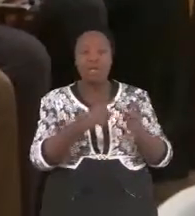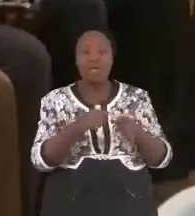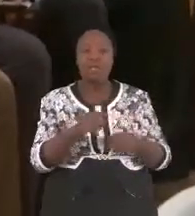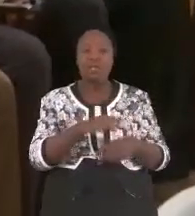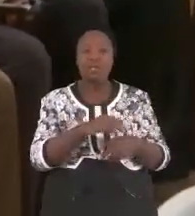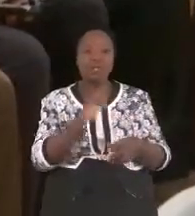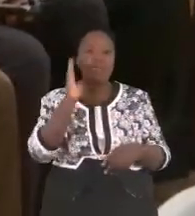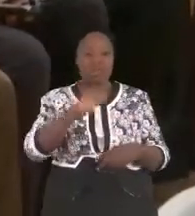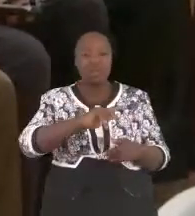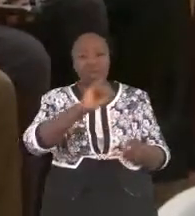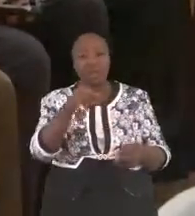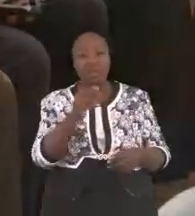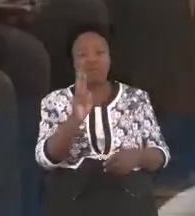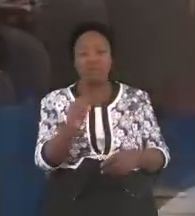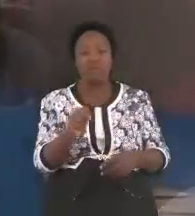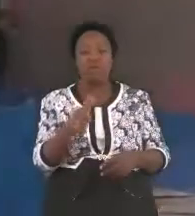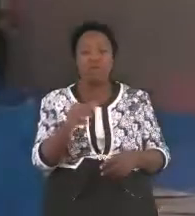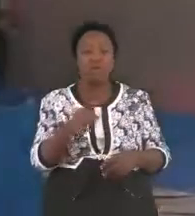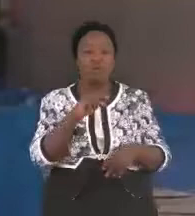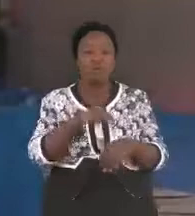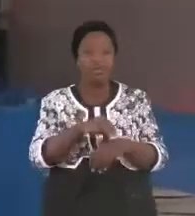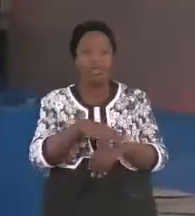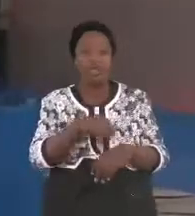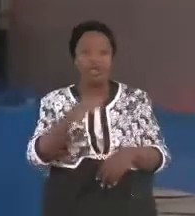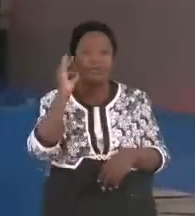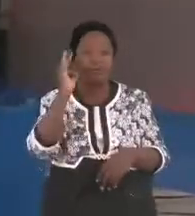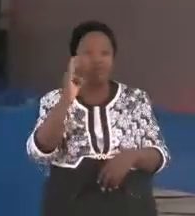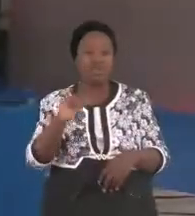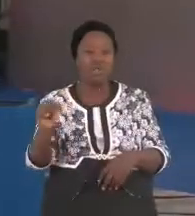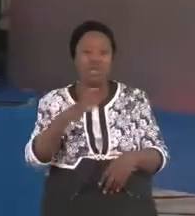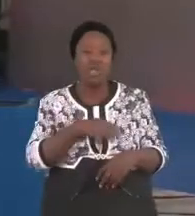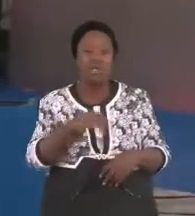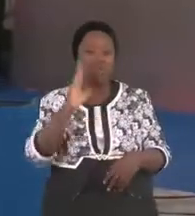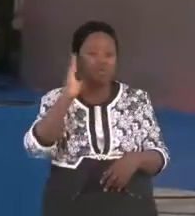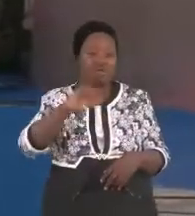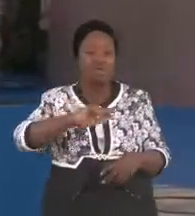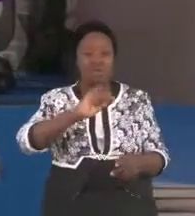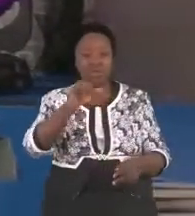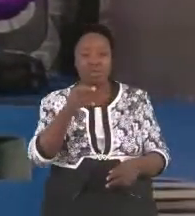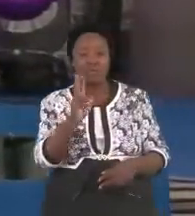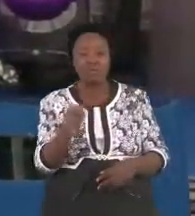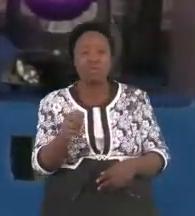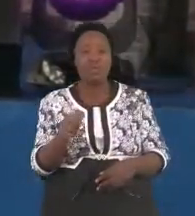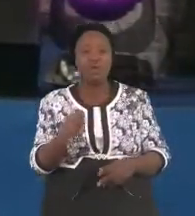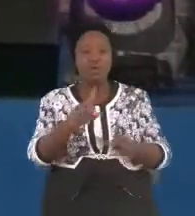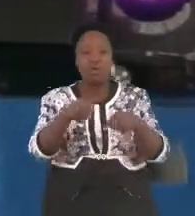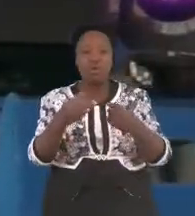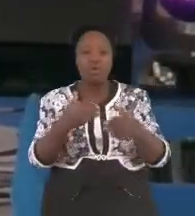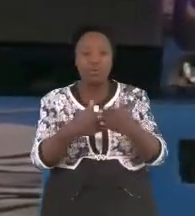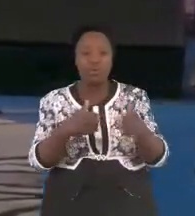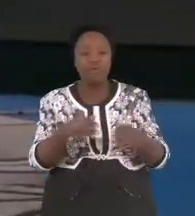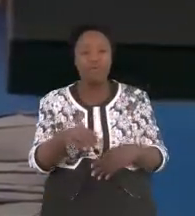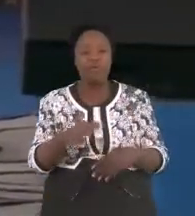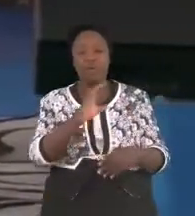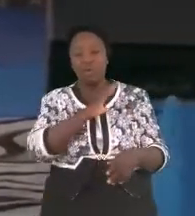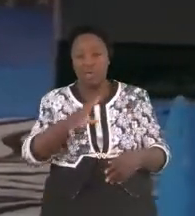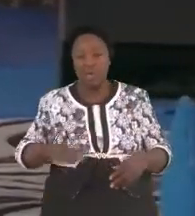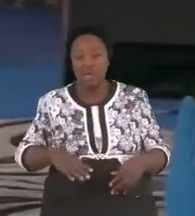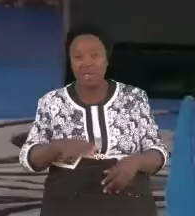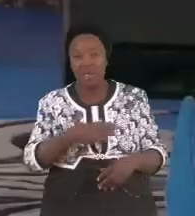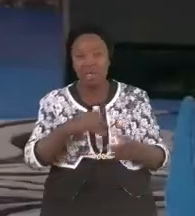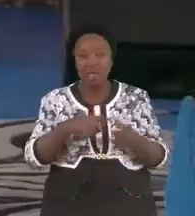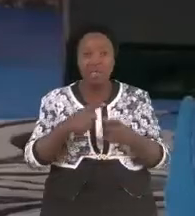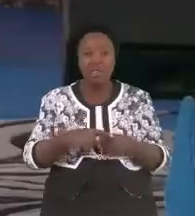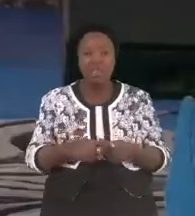ministering, shall John by declaring, shall John going before Christ and revealing what Christ will